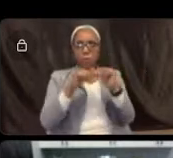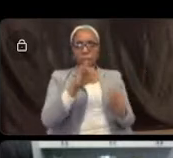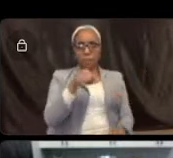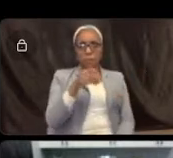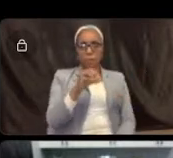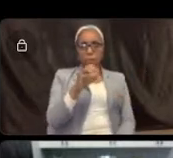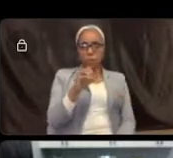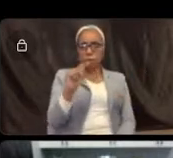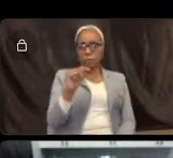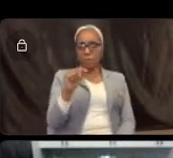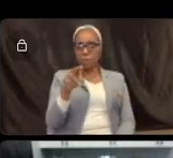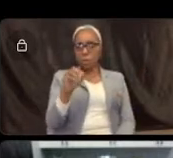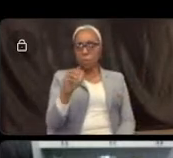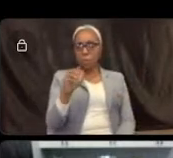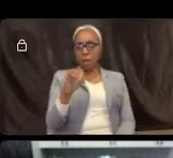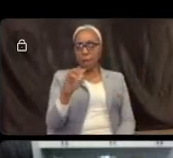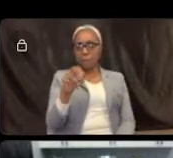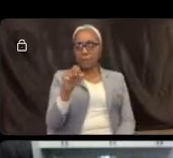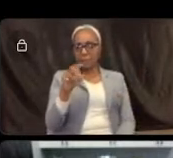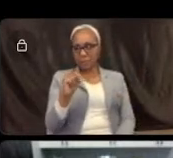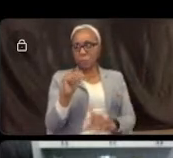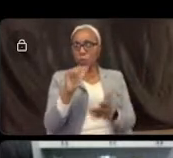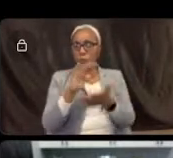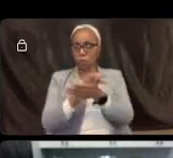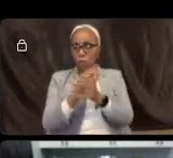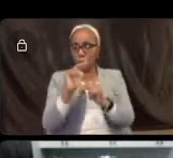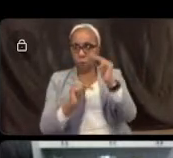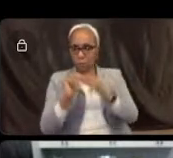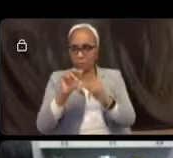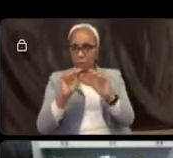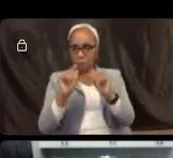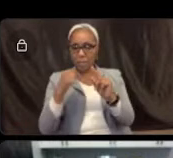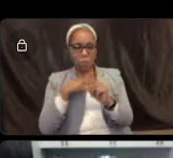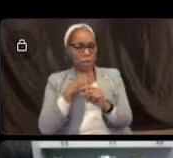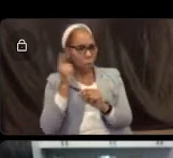built. We've heard at least one